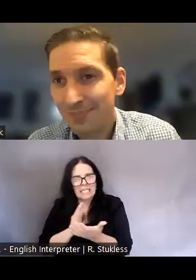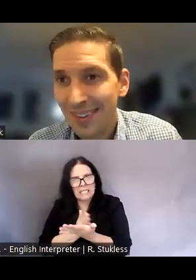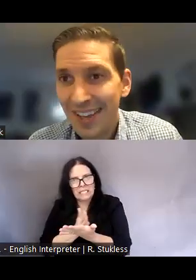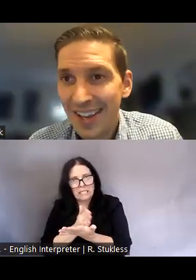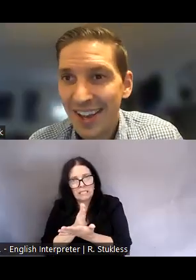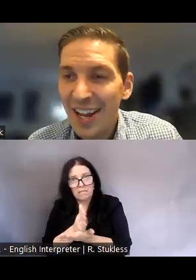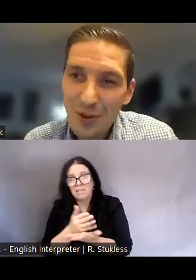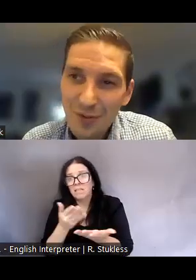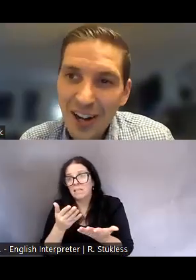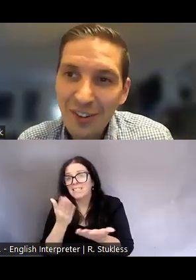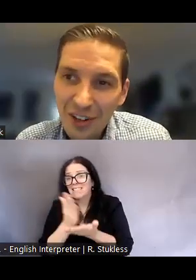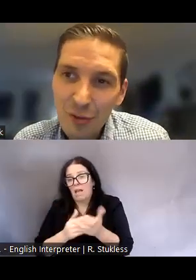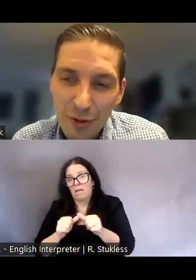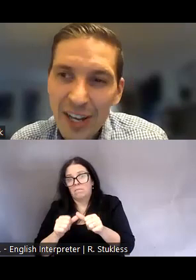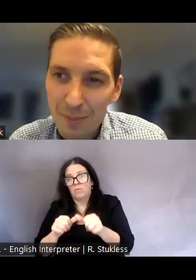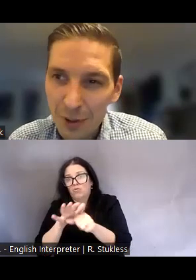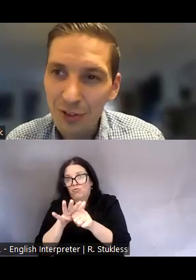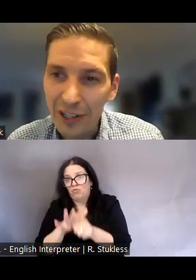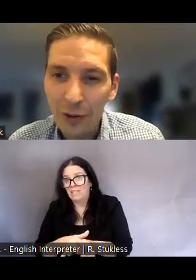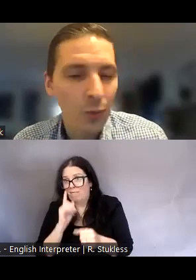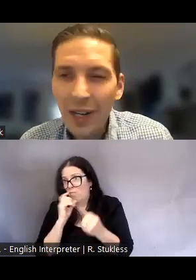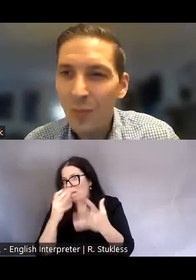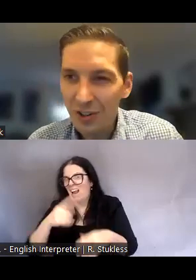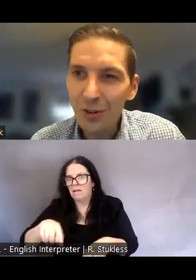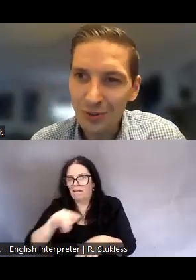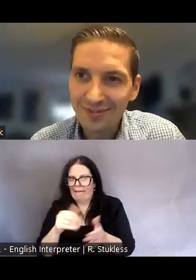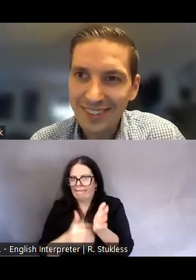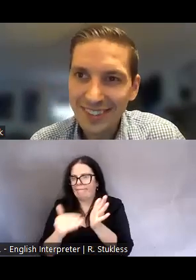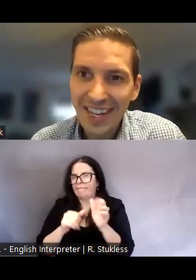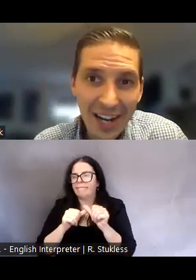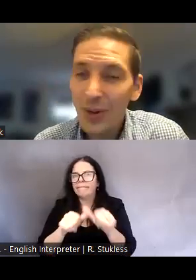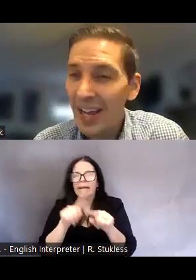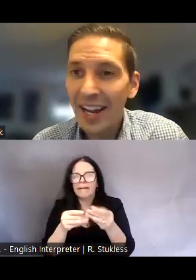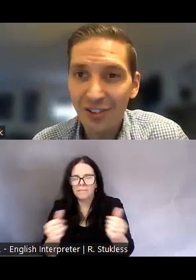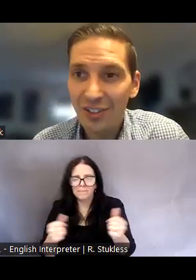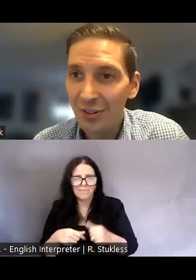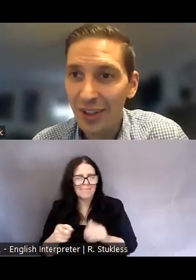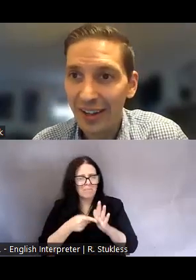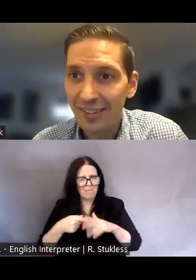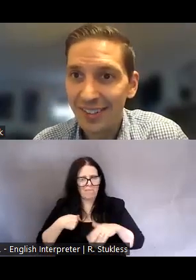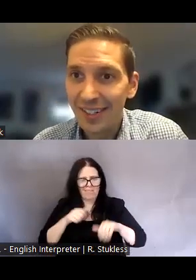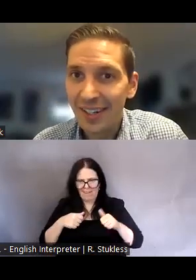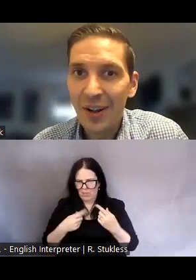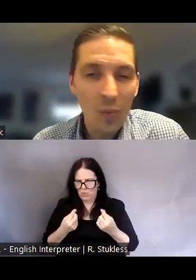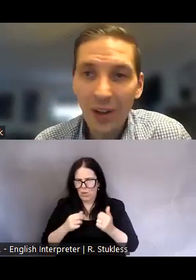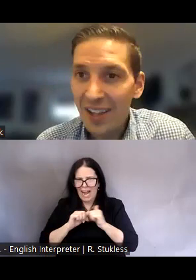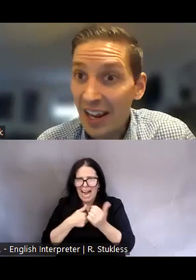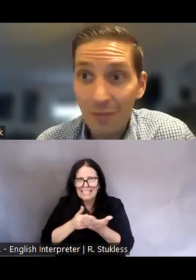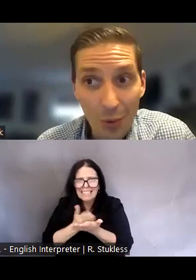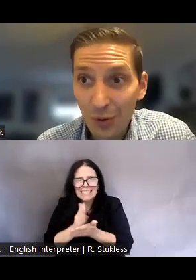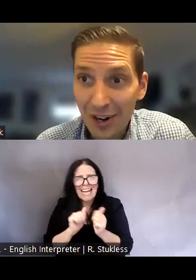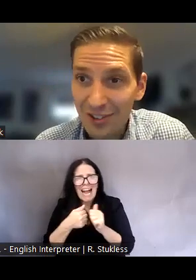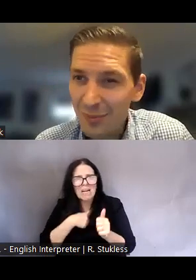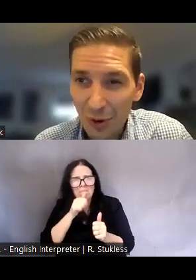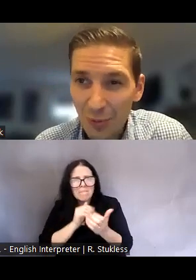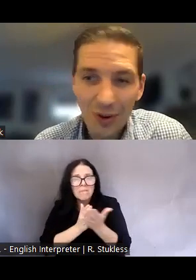many. And if we find ourselves trying to build resilience, well, what can we do? How do we actually do that? Well, again, I have